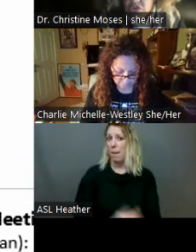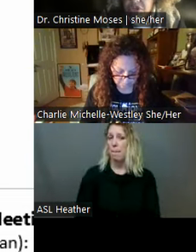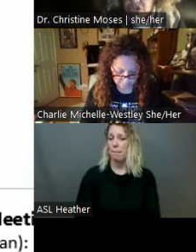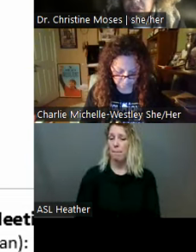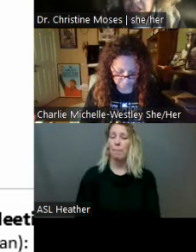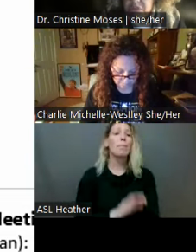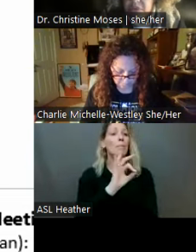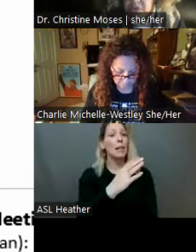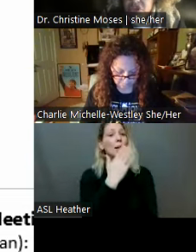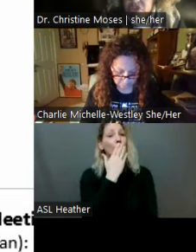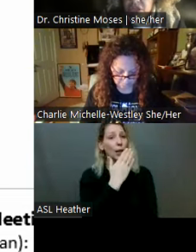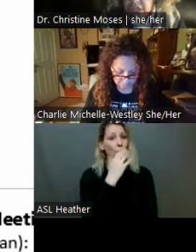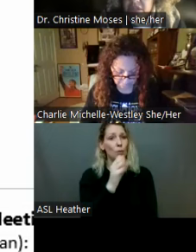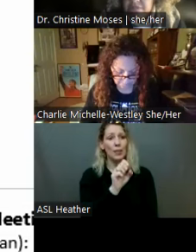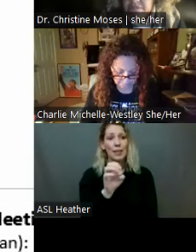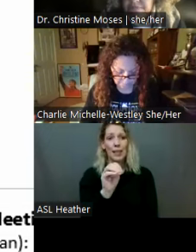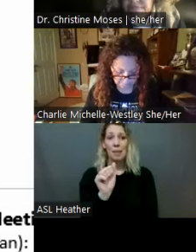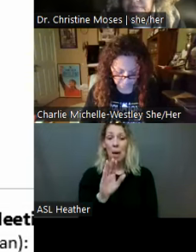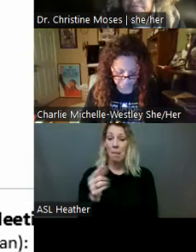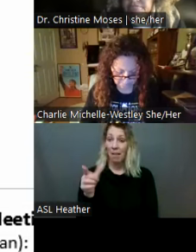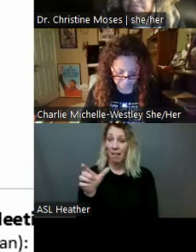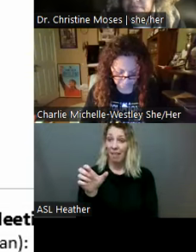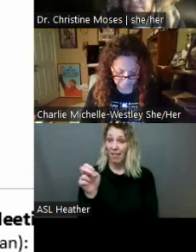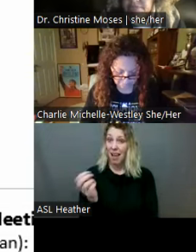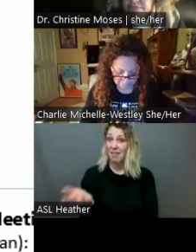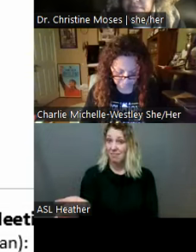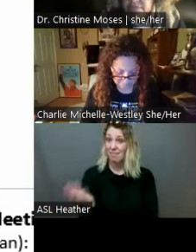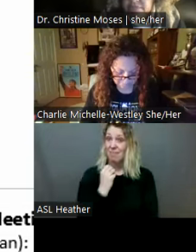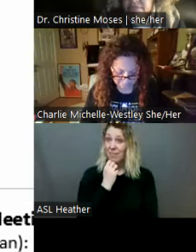Thank you, Commissioner Sema. Commissioner Glenn.